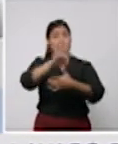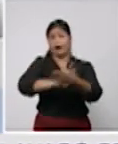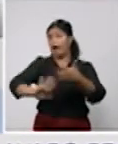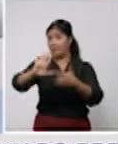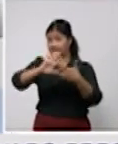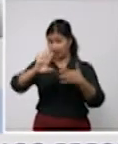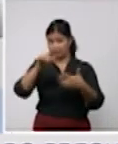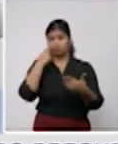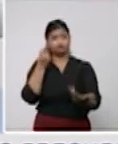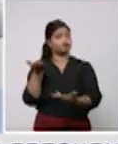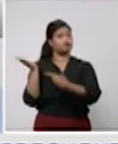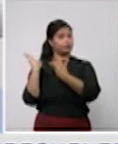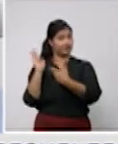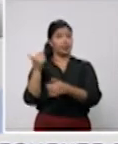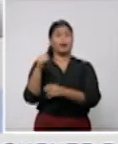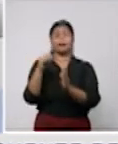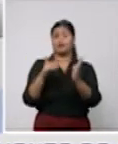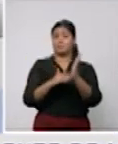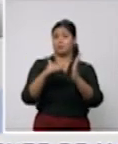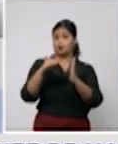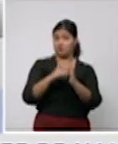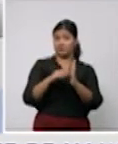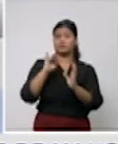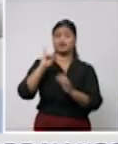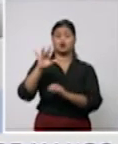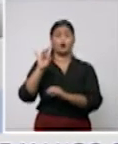615,855 confirmed cases, after